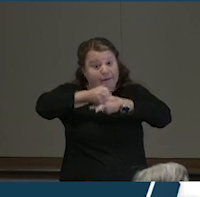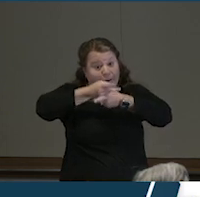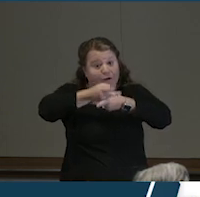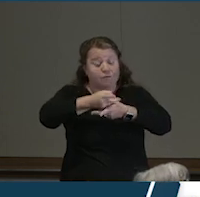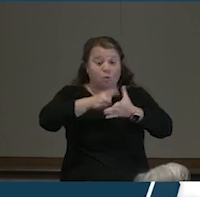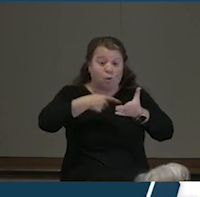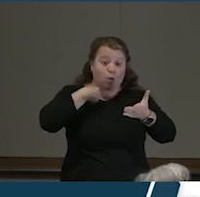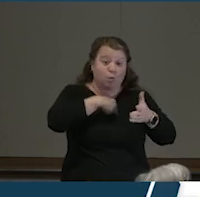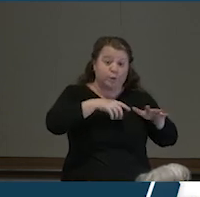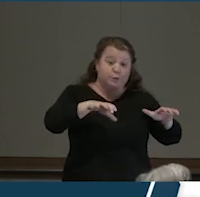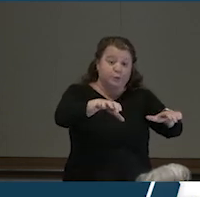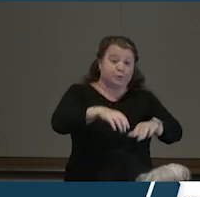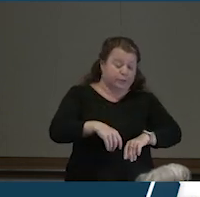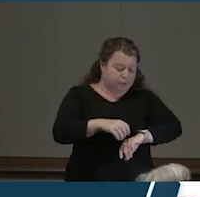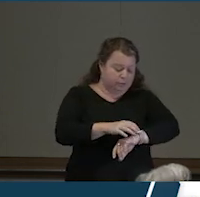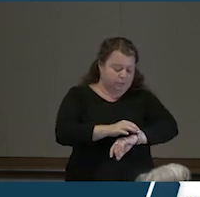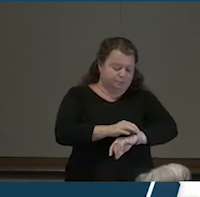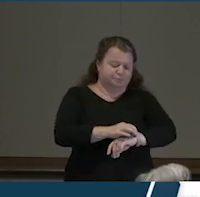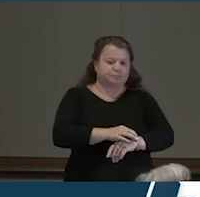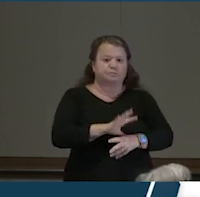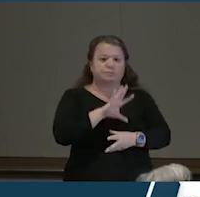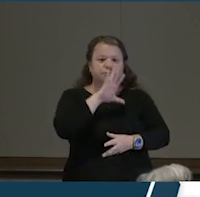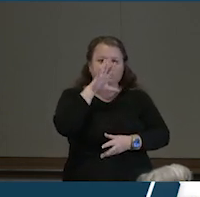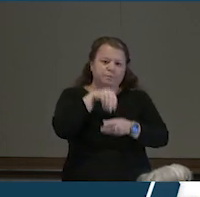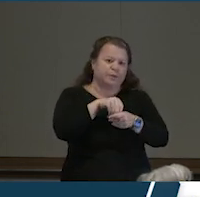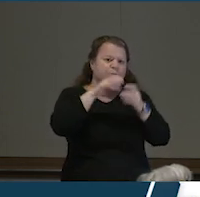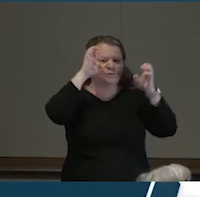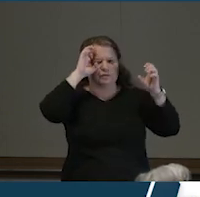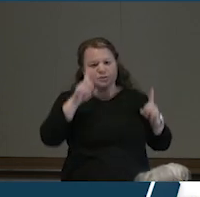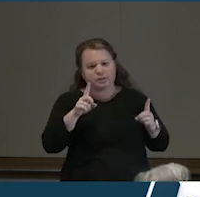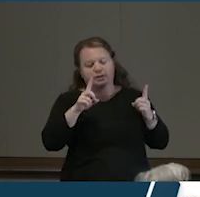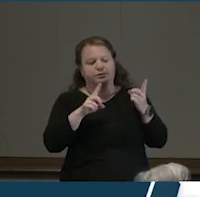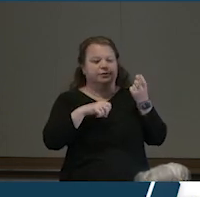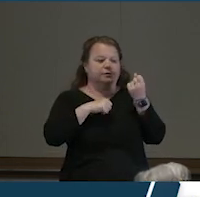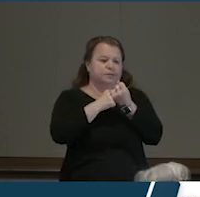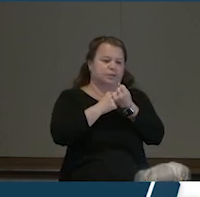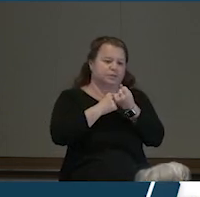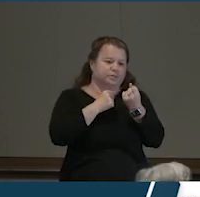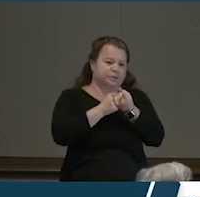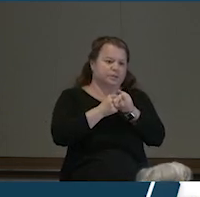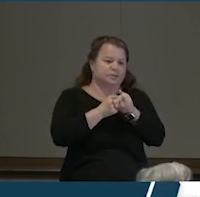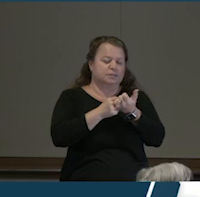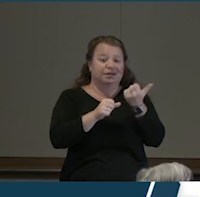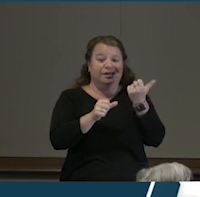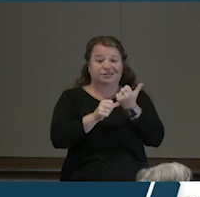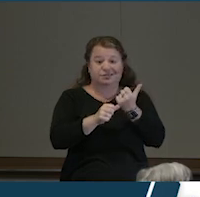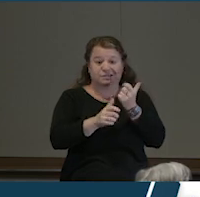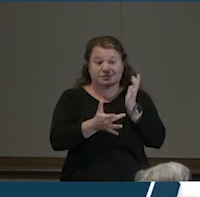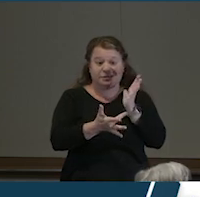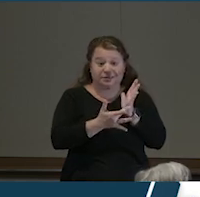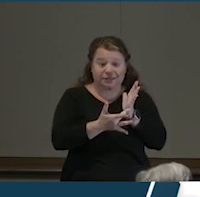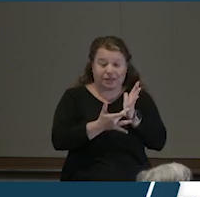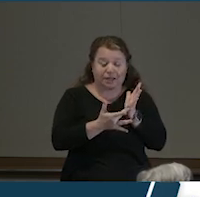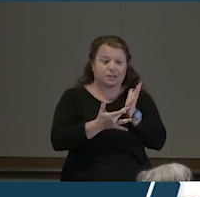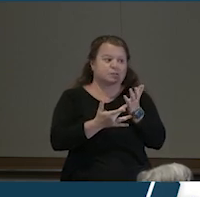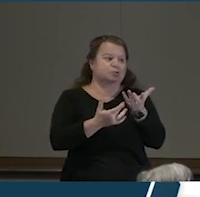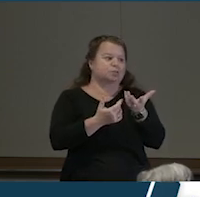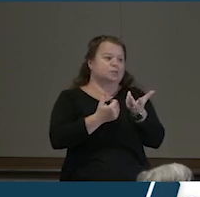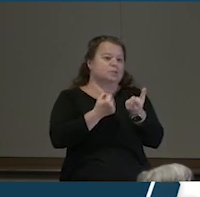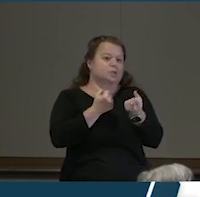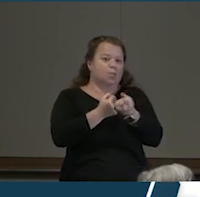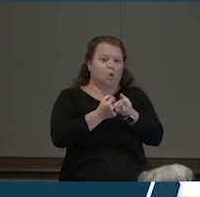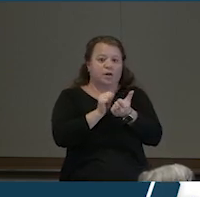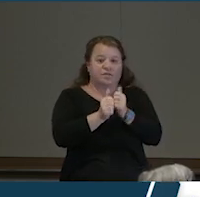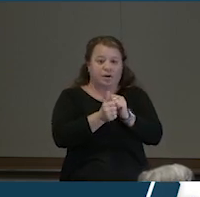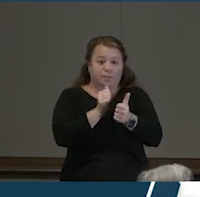doing. So inclusive education and advocacy, assistive technology supported in competitive